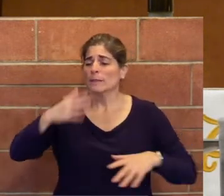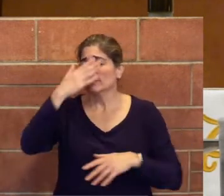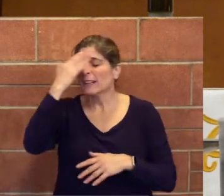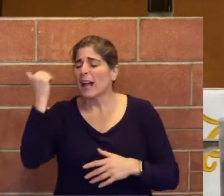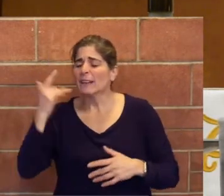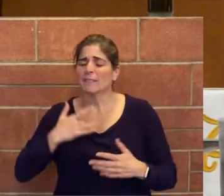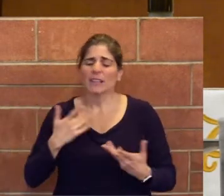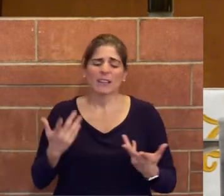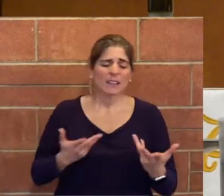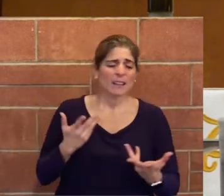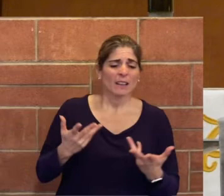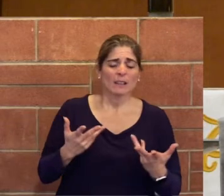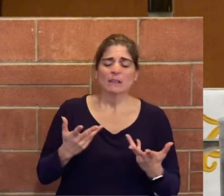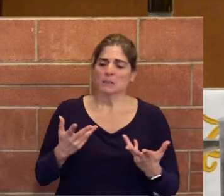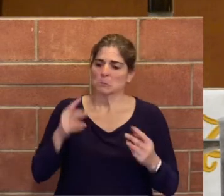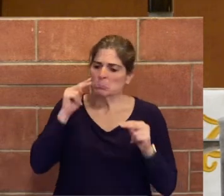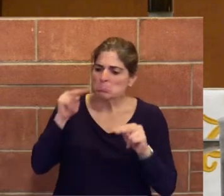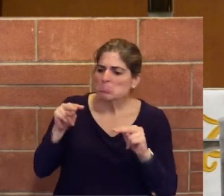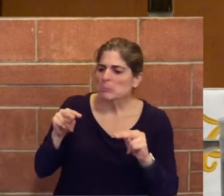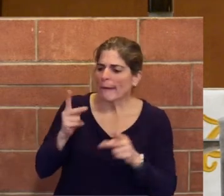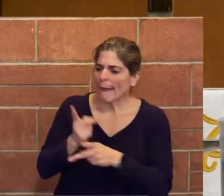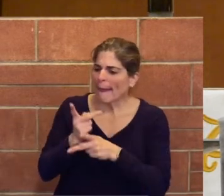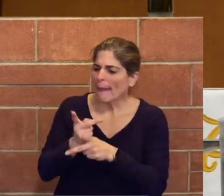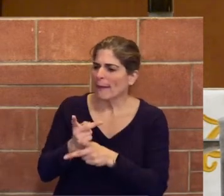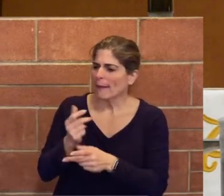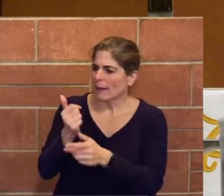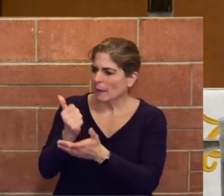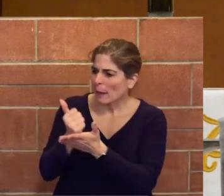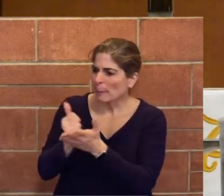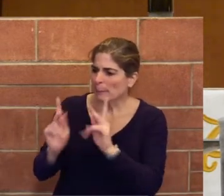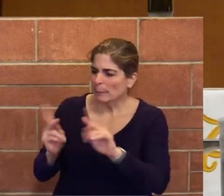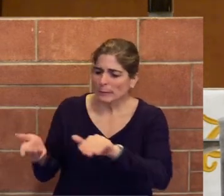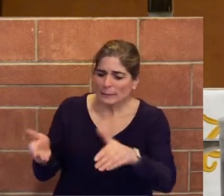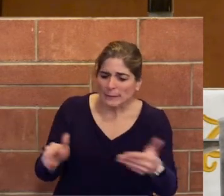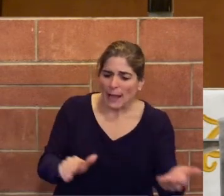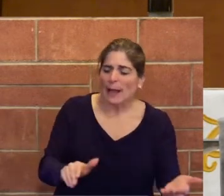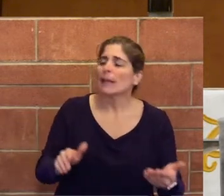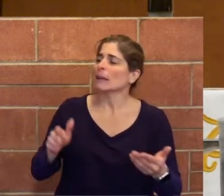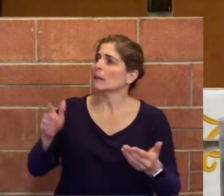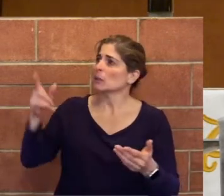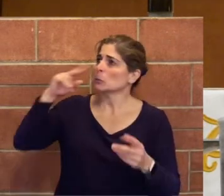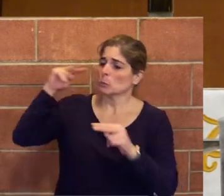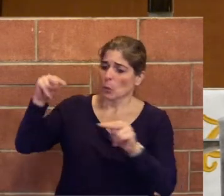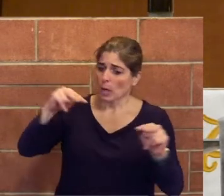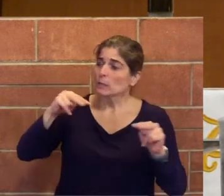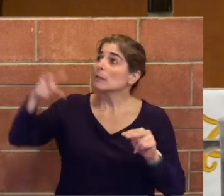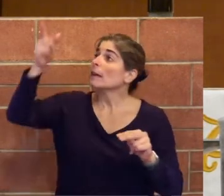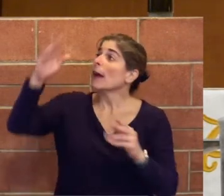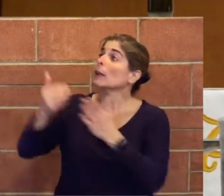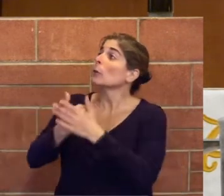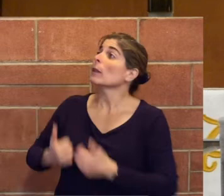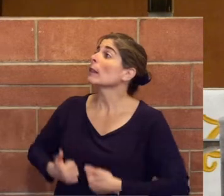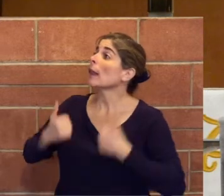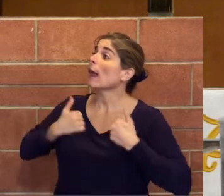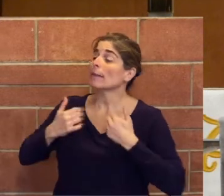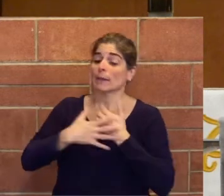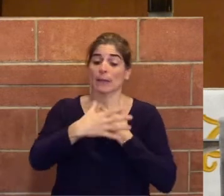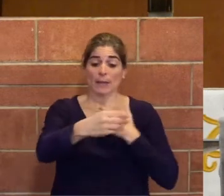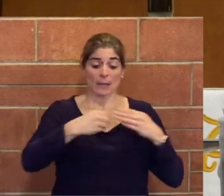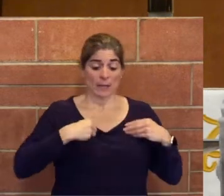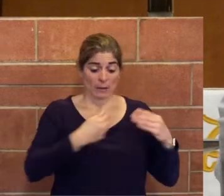forgotten, those who keep vigil with the dying, and all who minister to your people. God of new